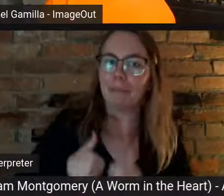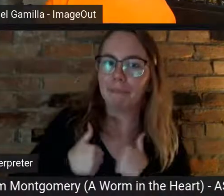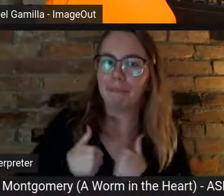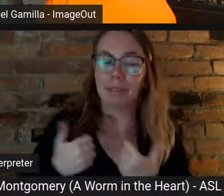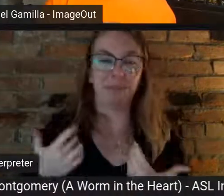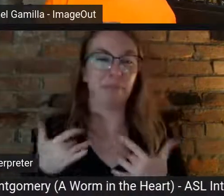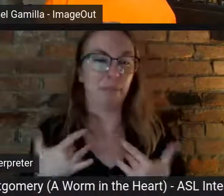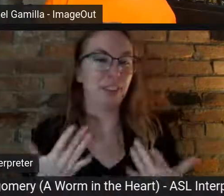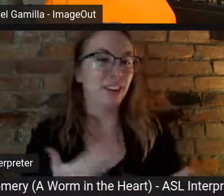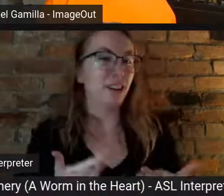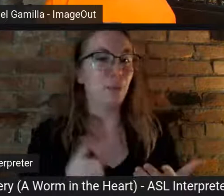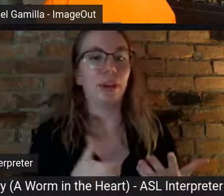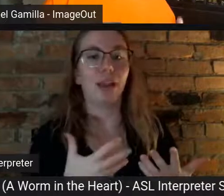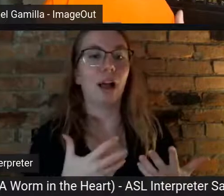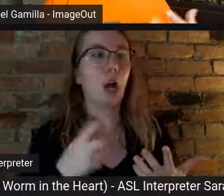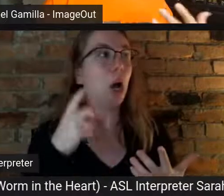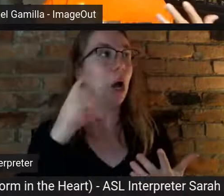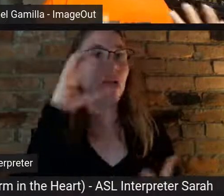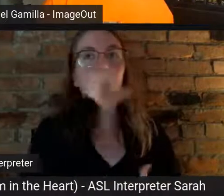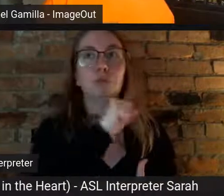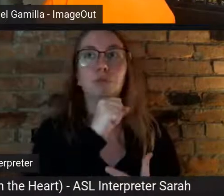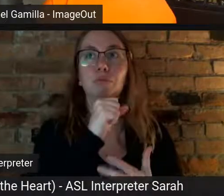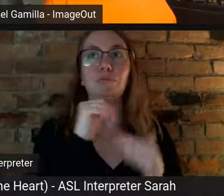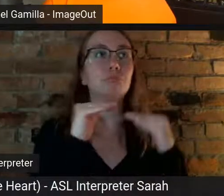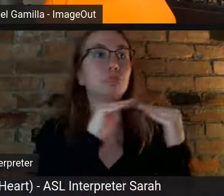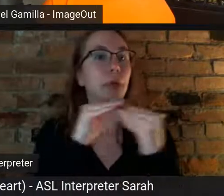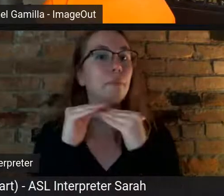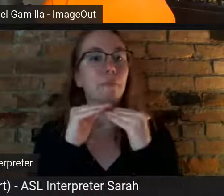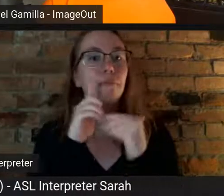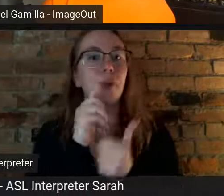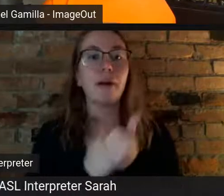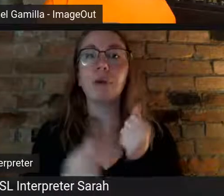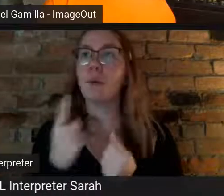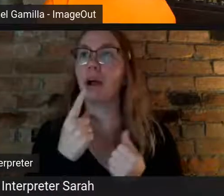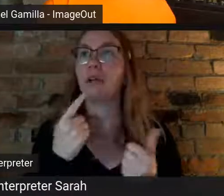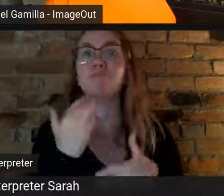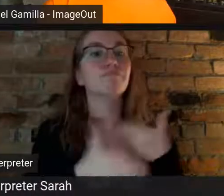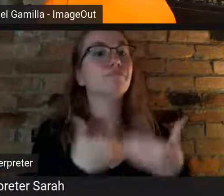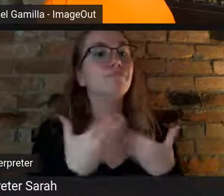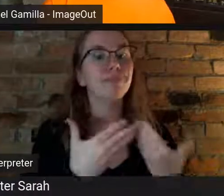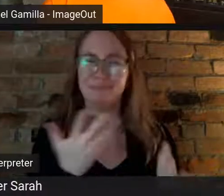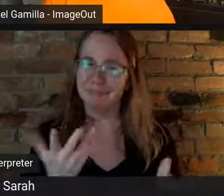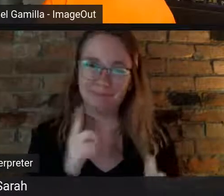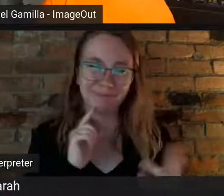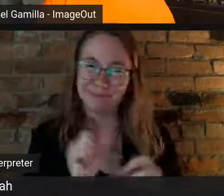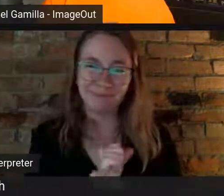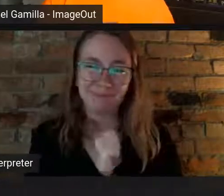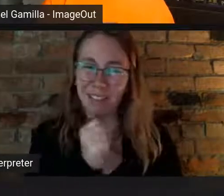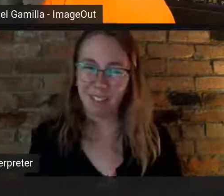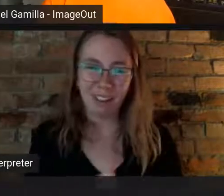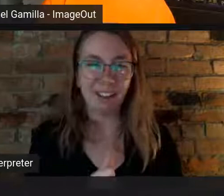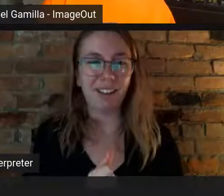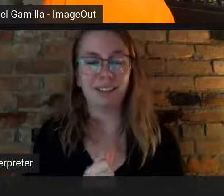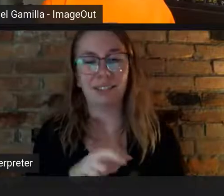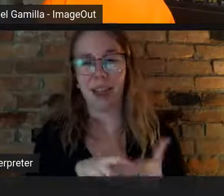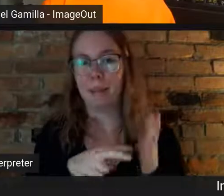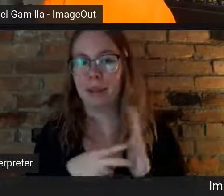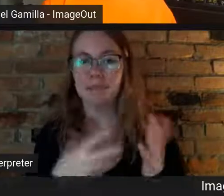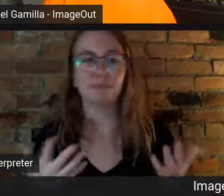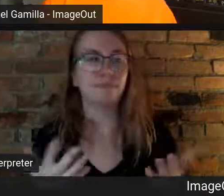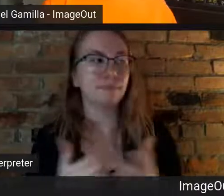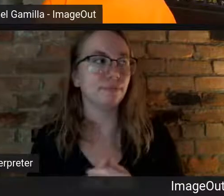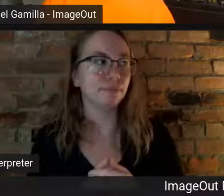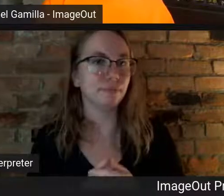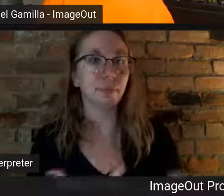And we just assume that it's the same for everyone else when it's not. I mean, it's a lot